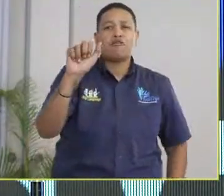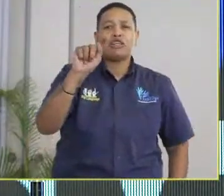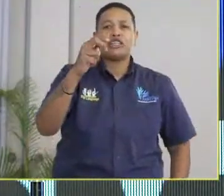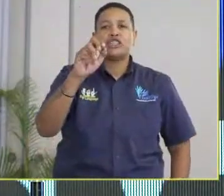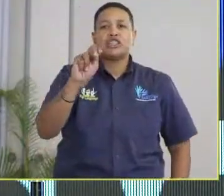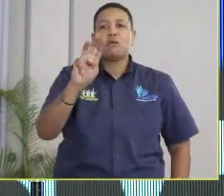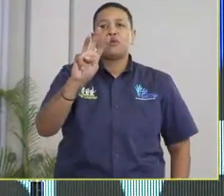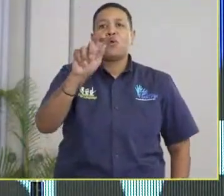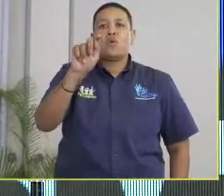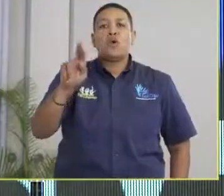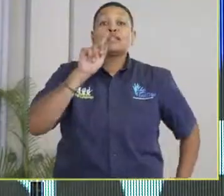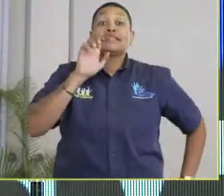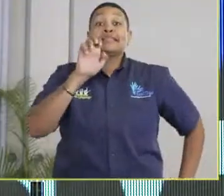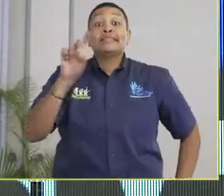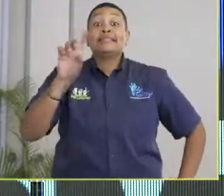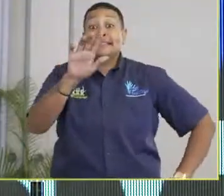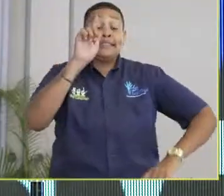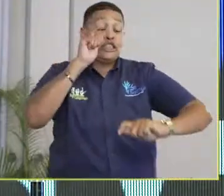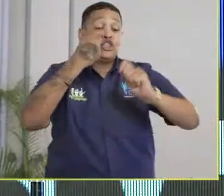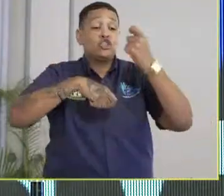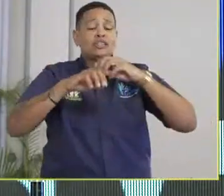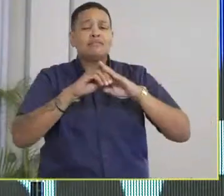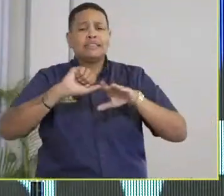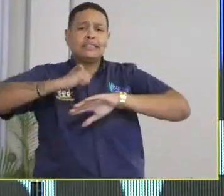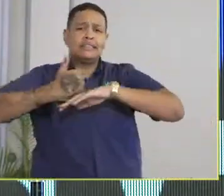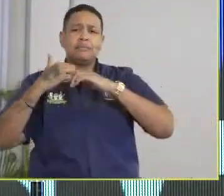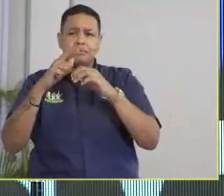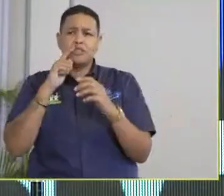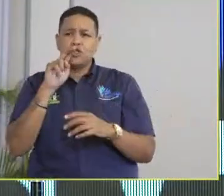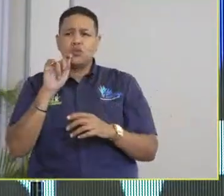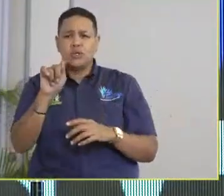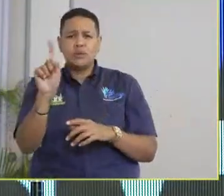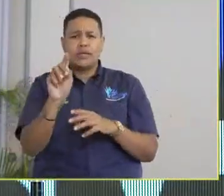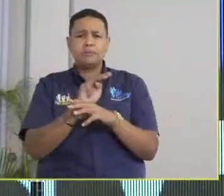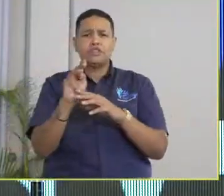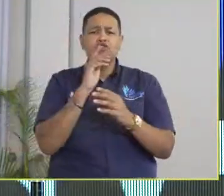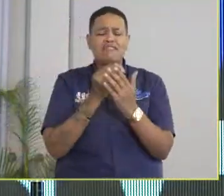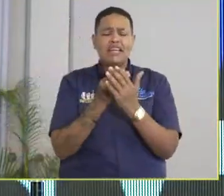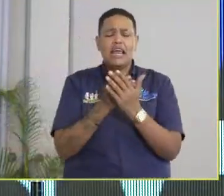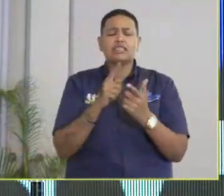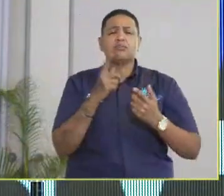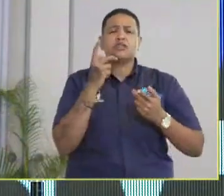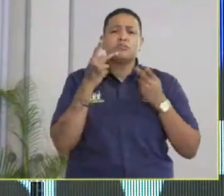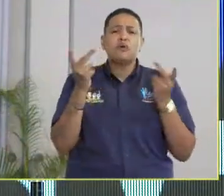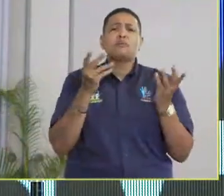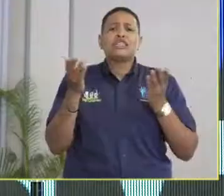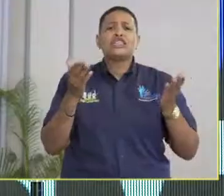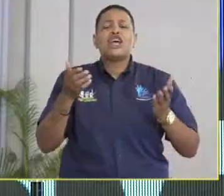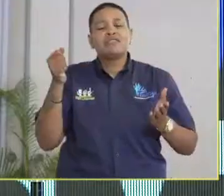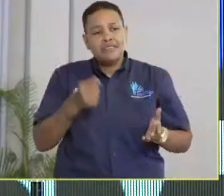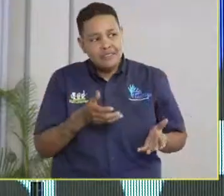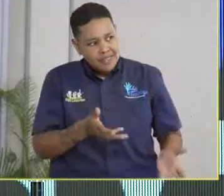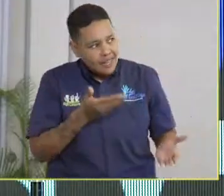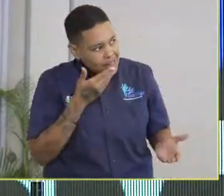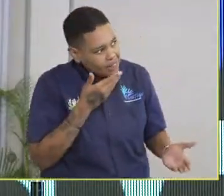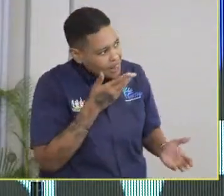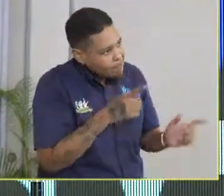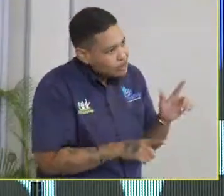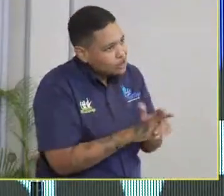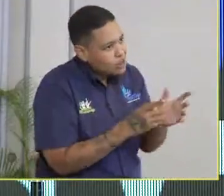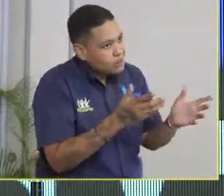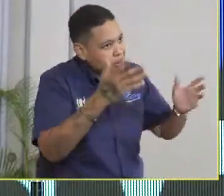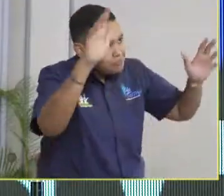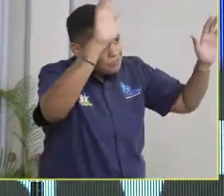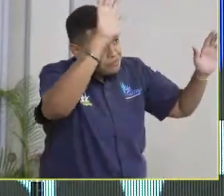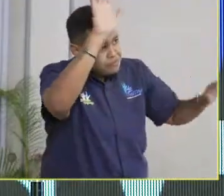Thompson-Walters, Executive Director, Transformation Implementation Unit at the Ministry of Finance and the Public Service. Thank you so much for being here. Can you